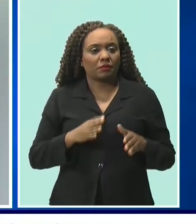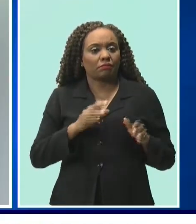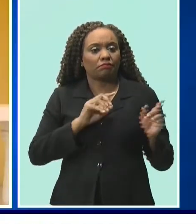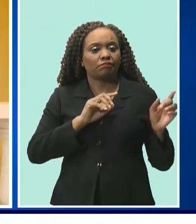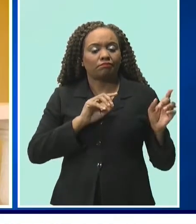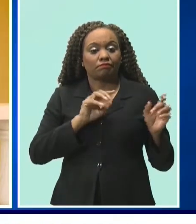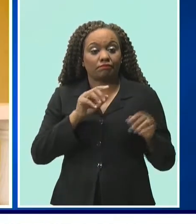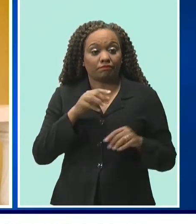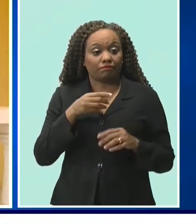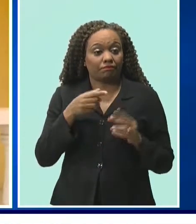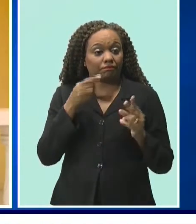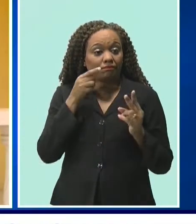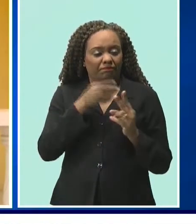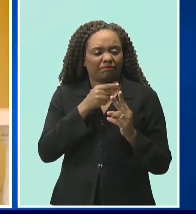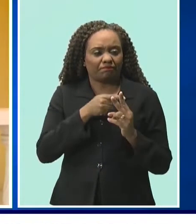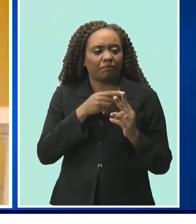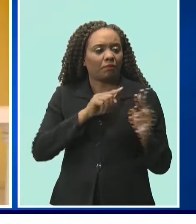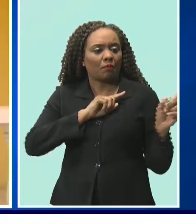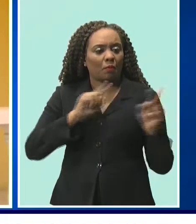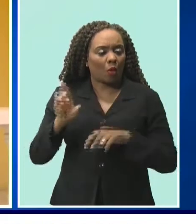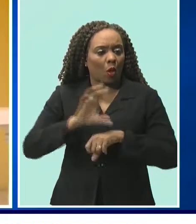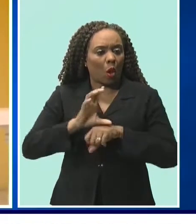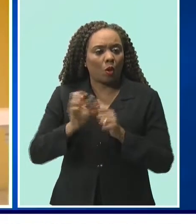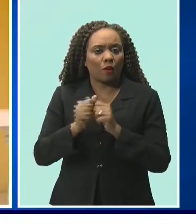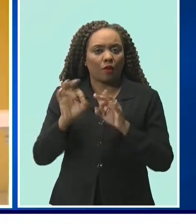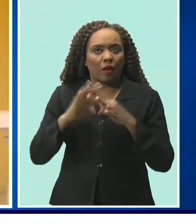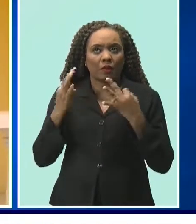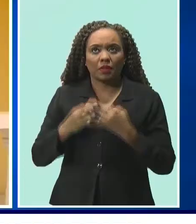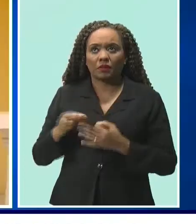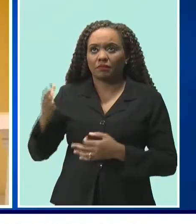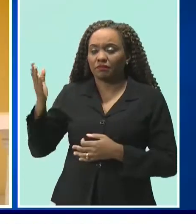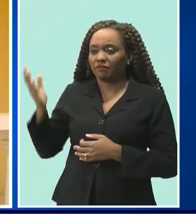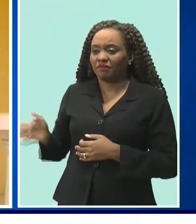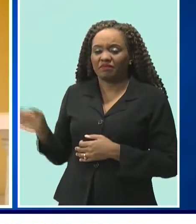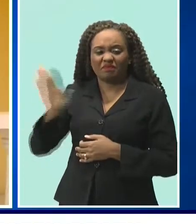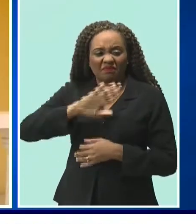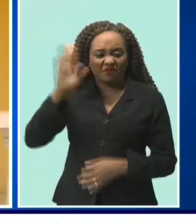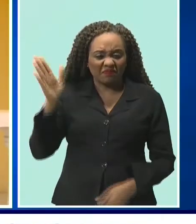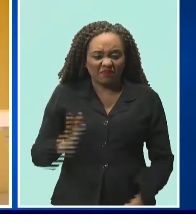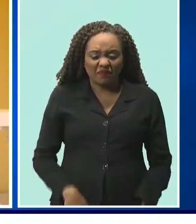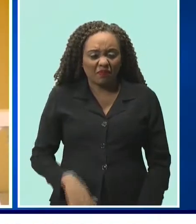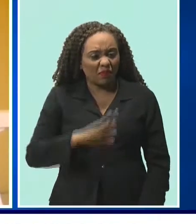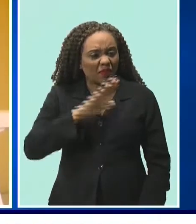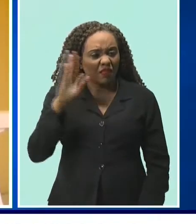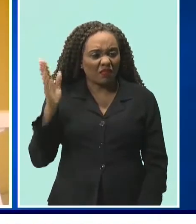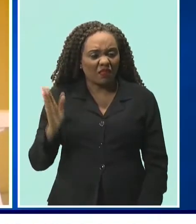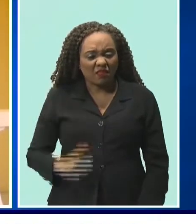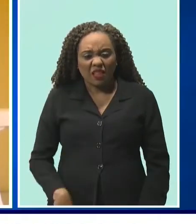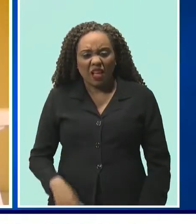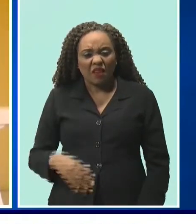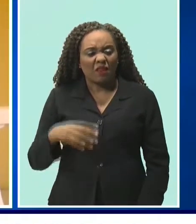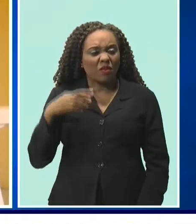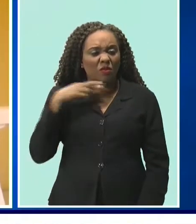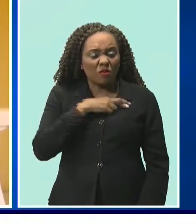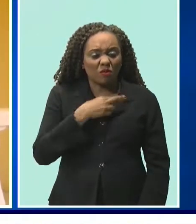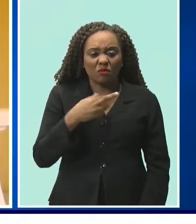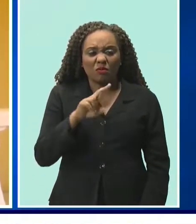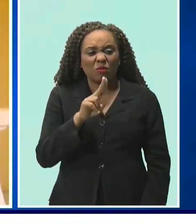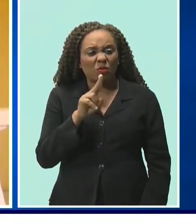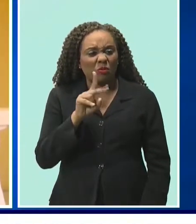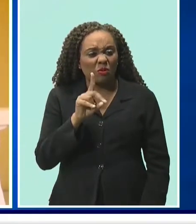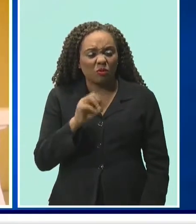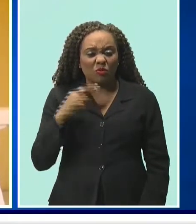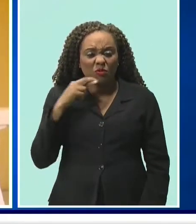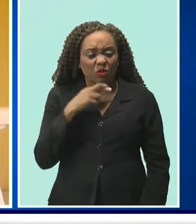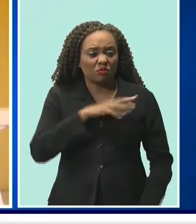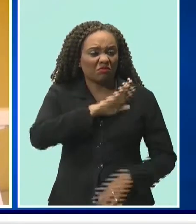family, says he was an exemplary young man. Never ever disrespectful, very warm in his greetings, and